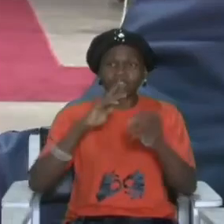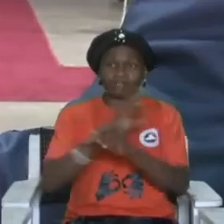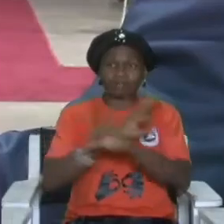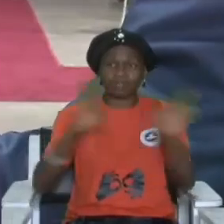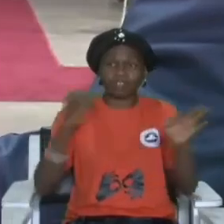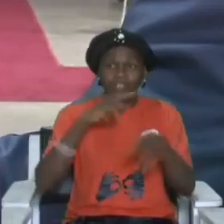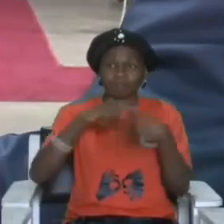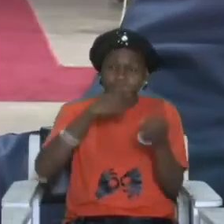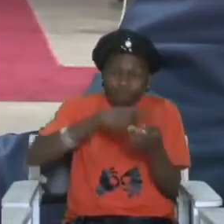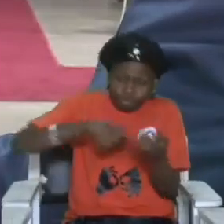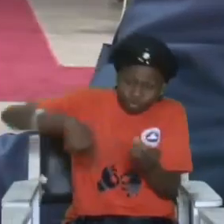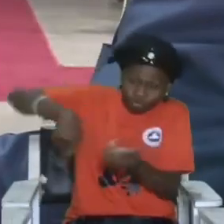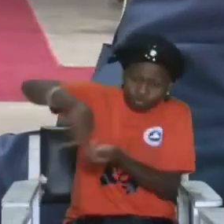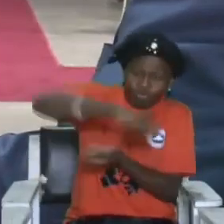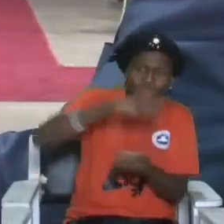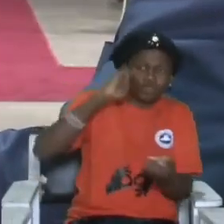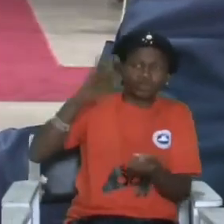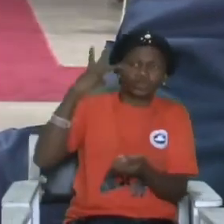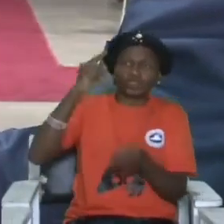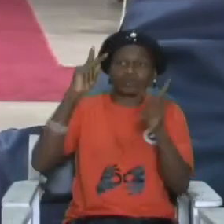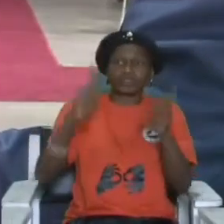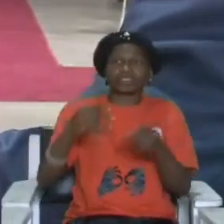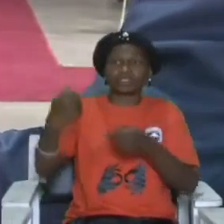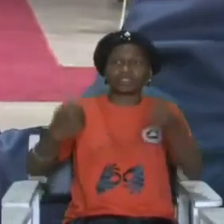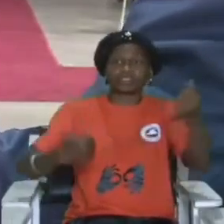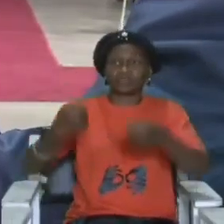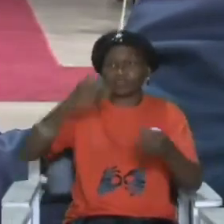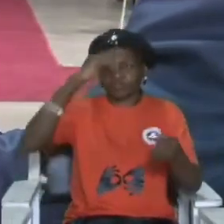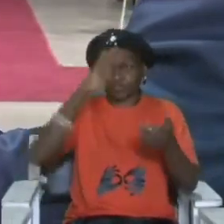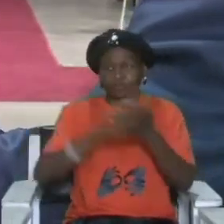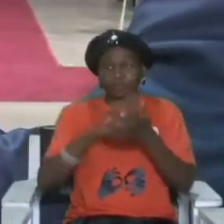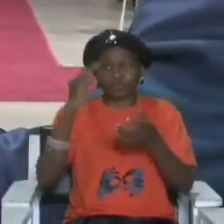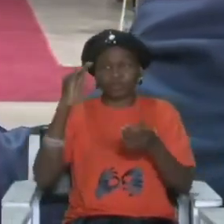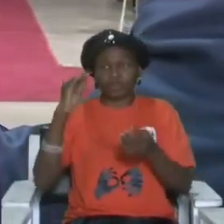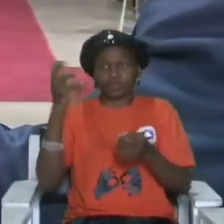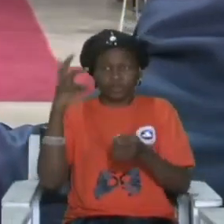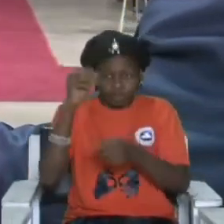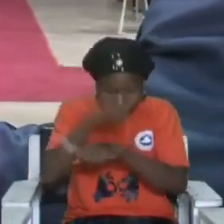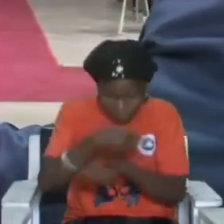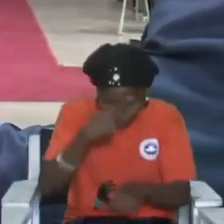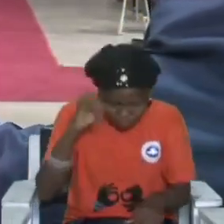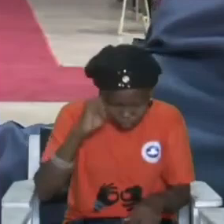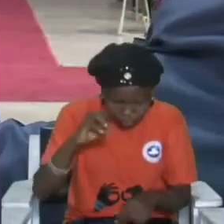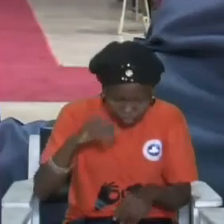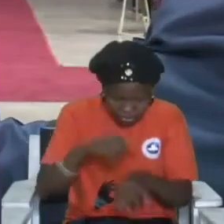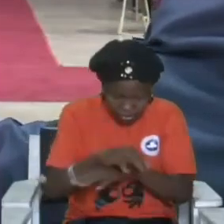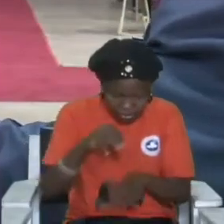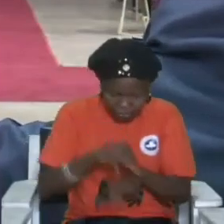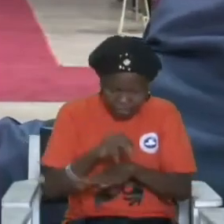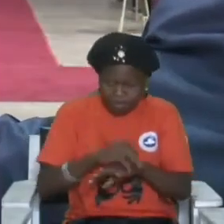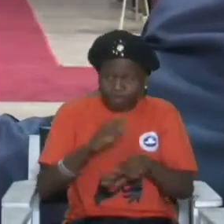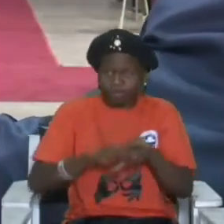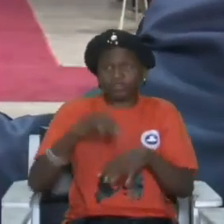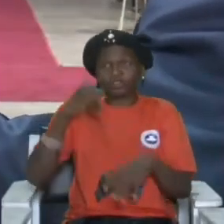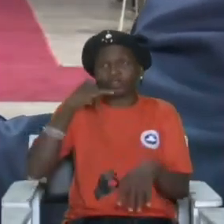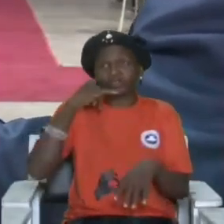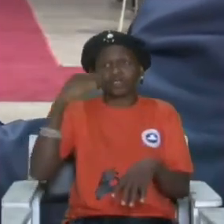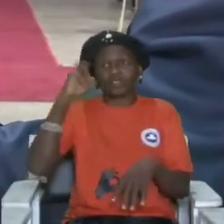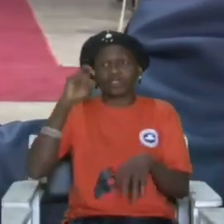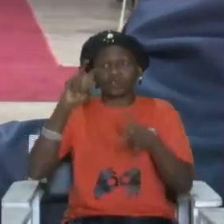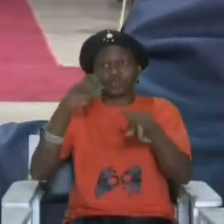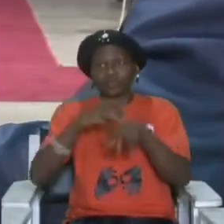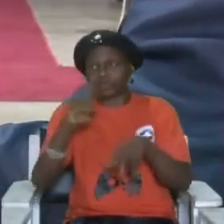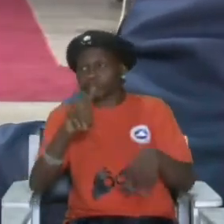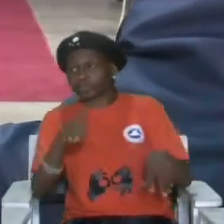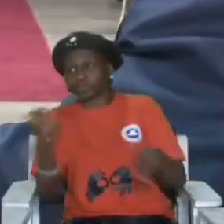a U-turn. I was the one driving. My husband's head was down because he was trying to send a message on his phone. I looked my